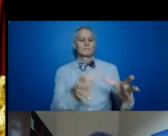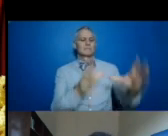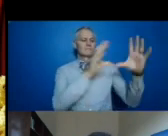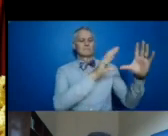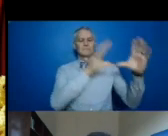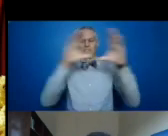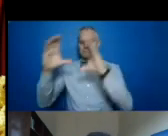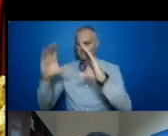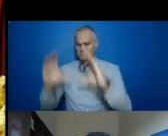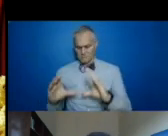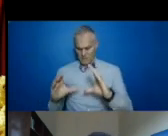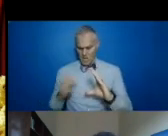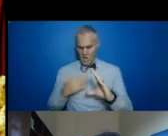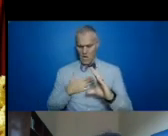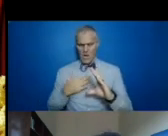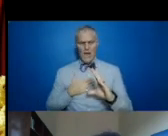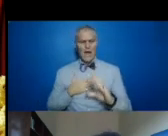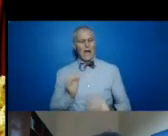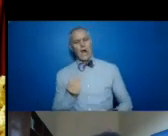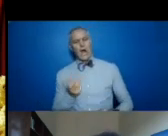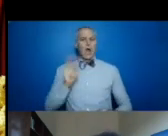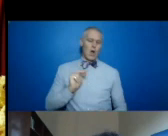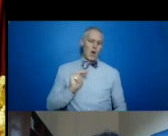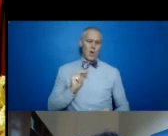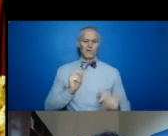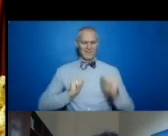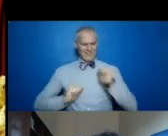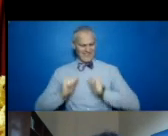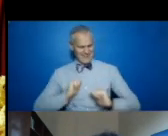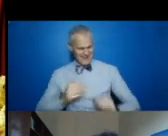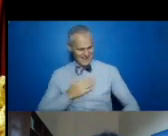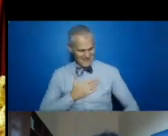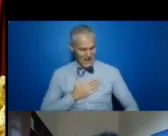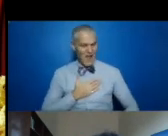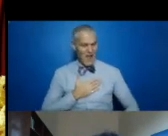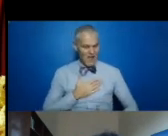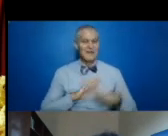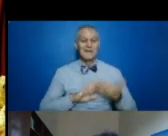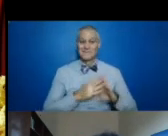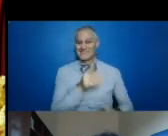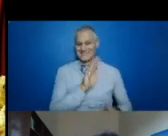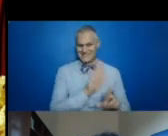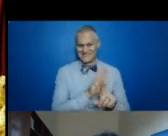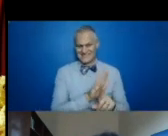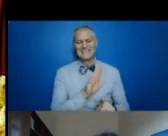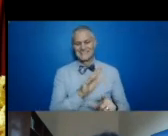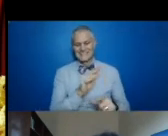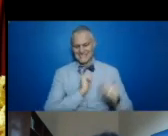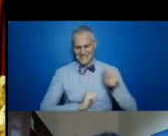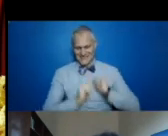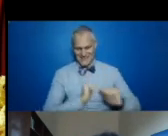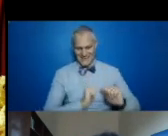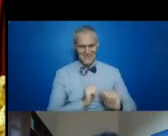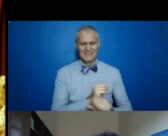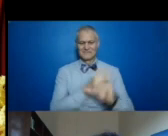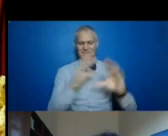own theater, which community is theater. Before they take on their own theater, how do they look at somebody else's? So